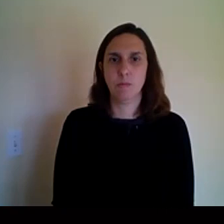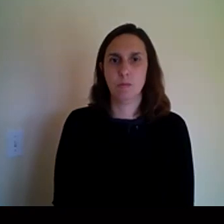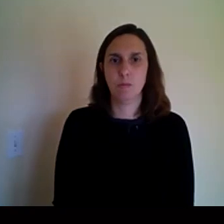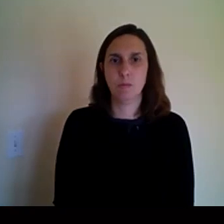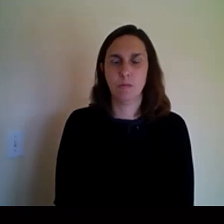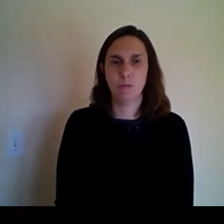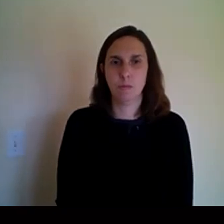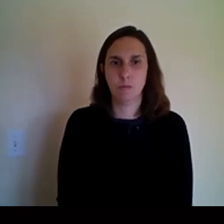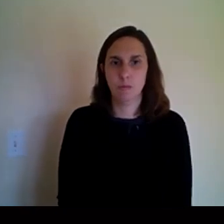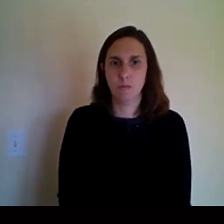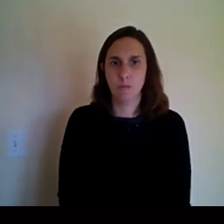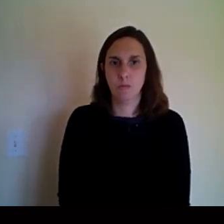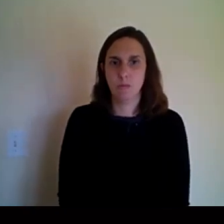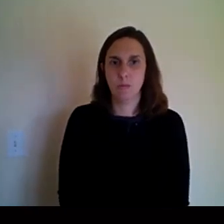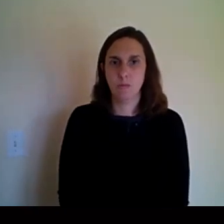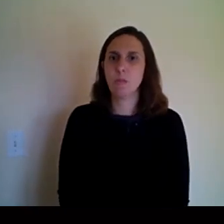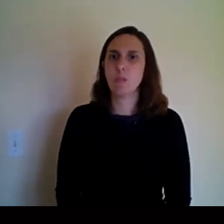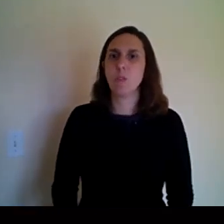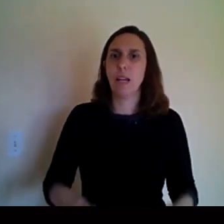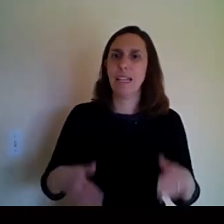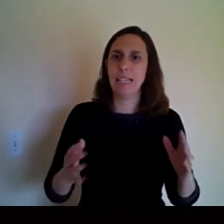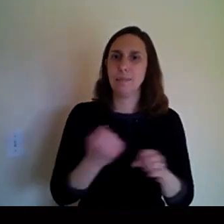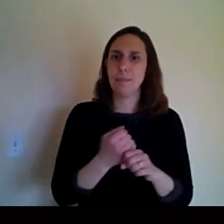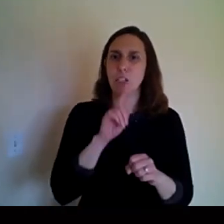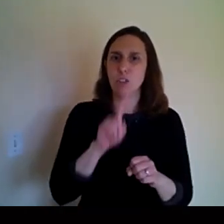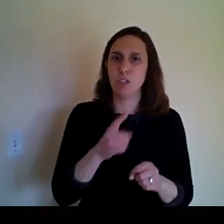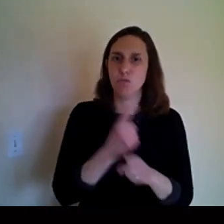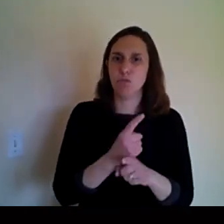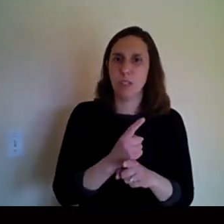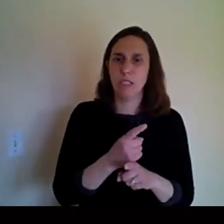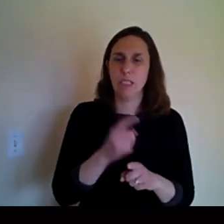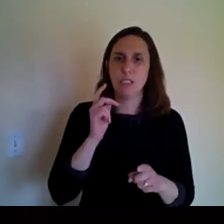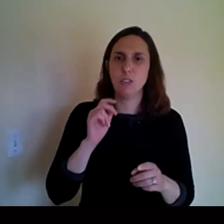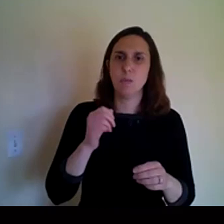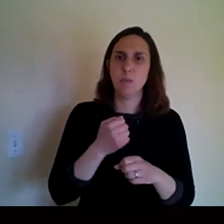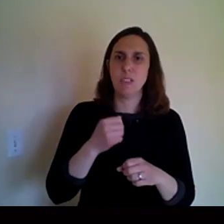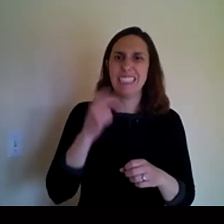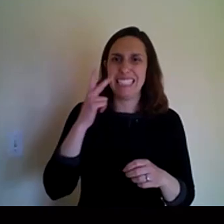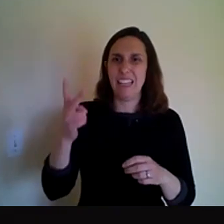format. Well, let's confirm this. Let's look at this visually.